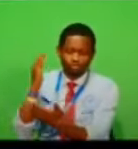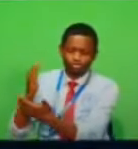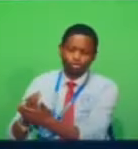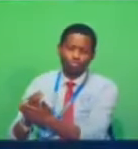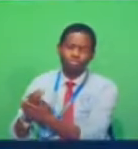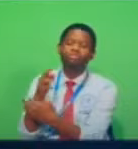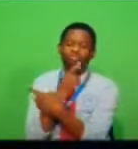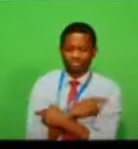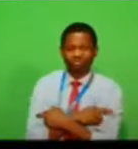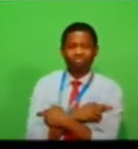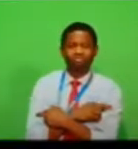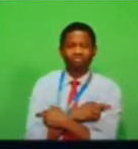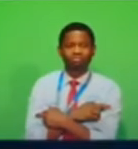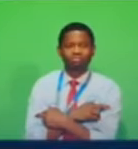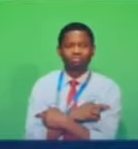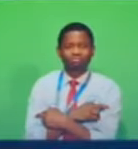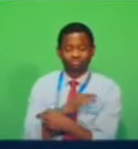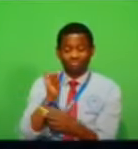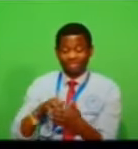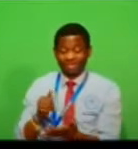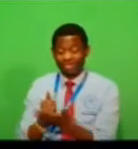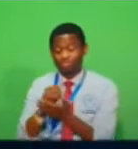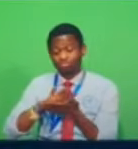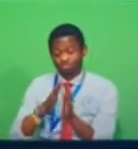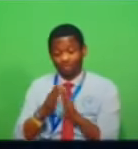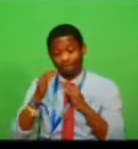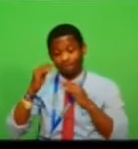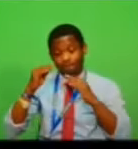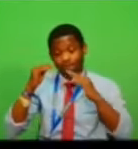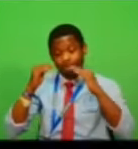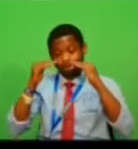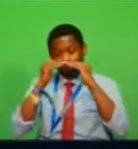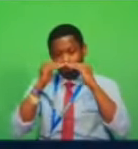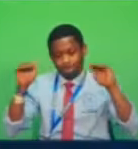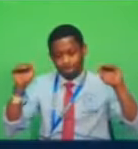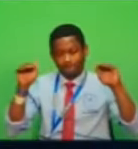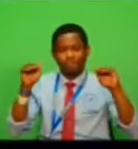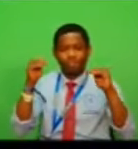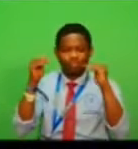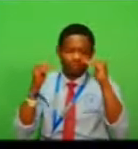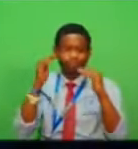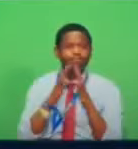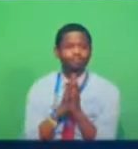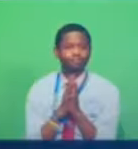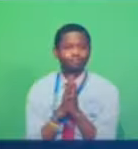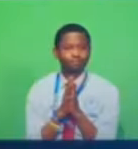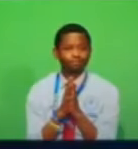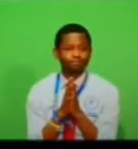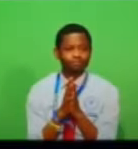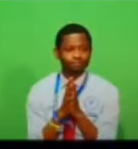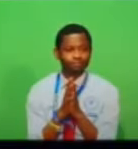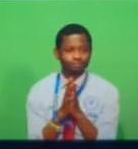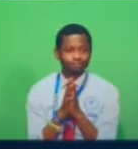Well, then, just to have a balanced view, otherwise the women on the audience will say, Madam Moderator,